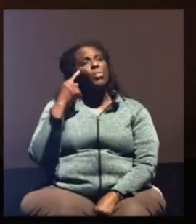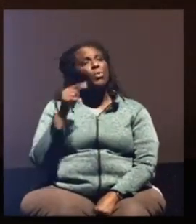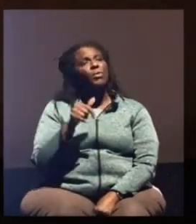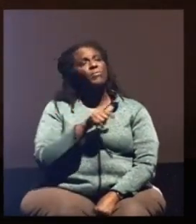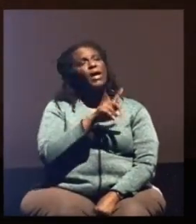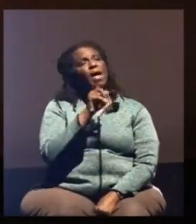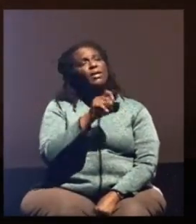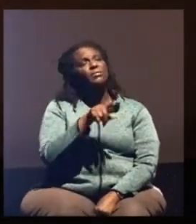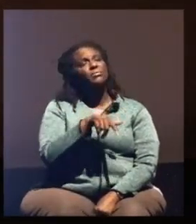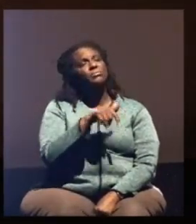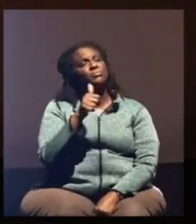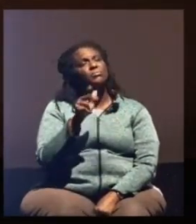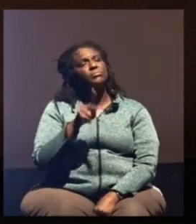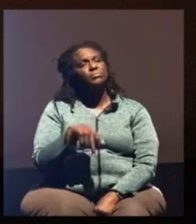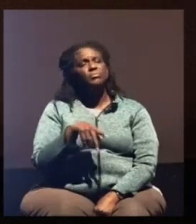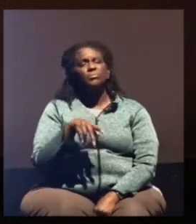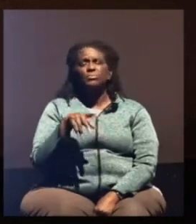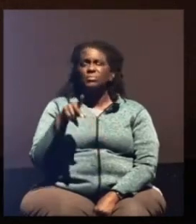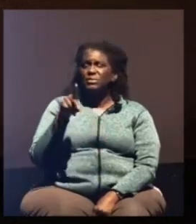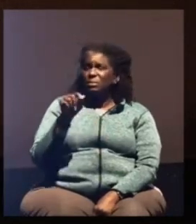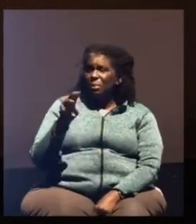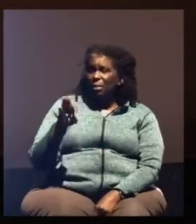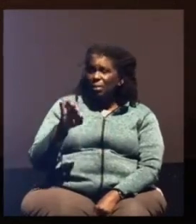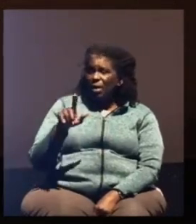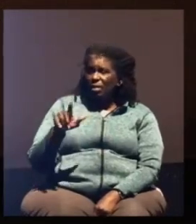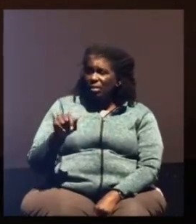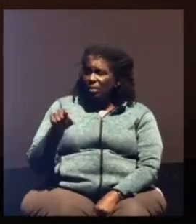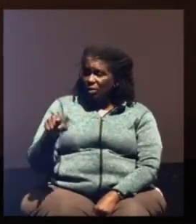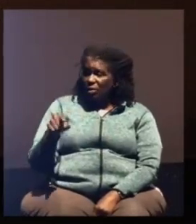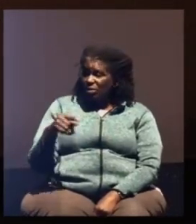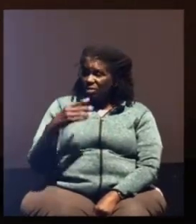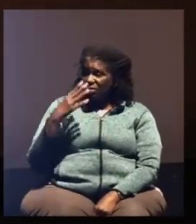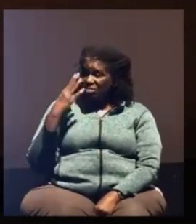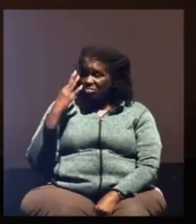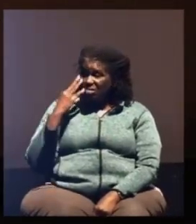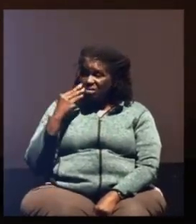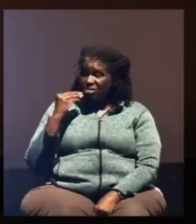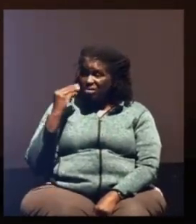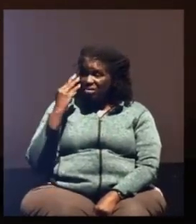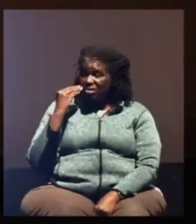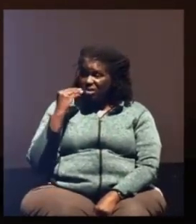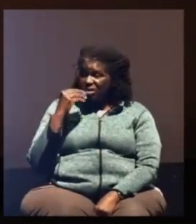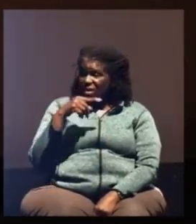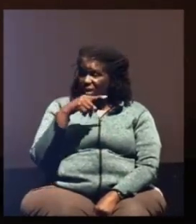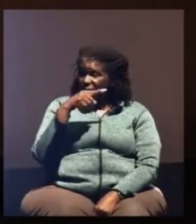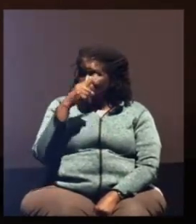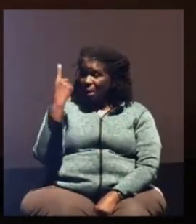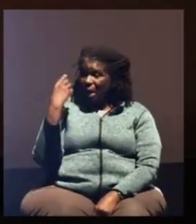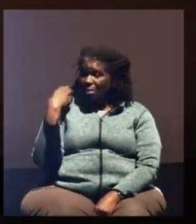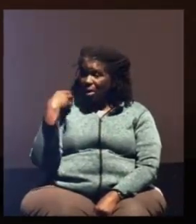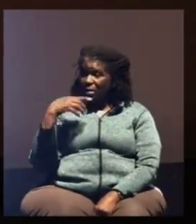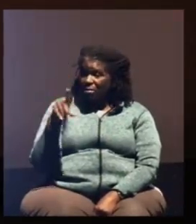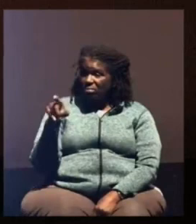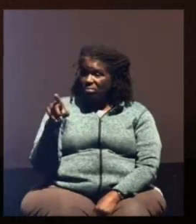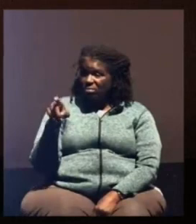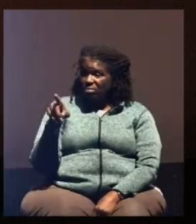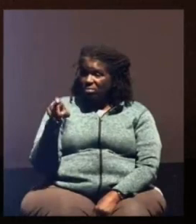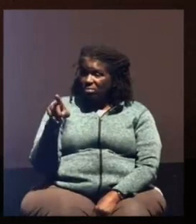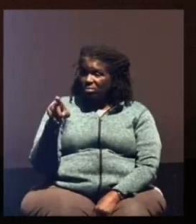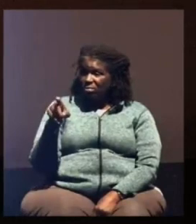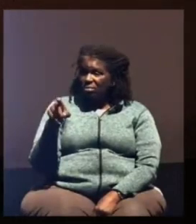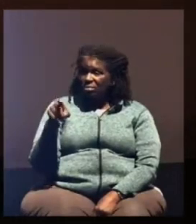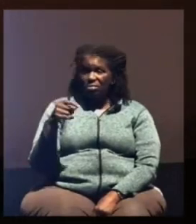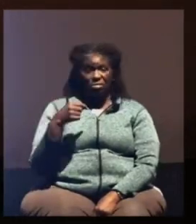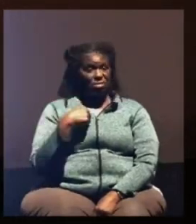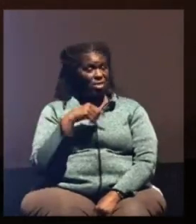And I said, Pamela, you know, have you ever had a black boss? I was like, you know what?